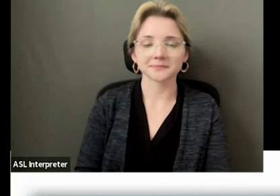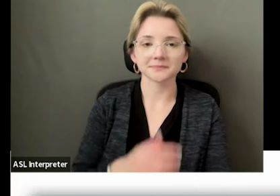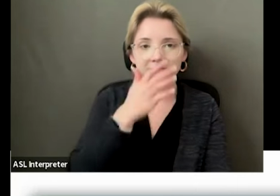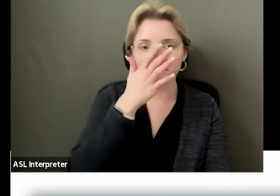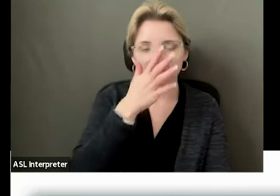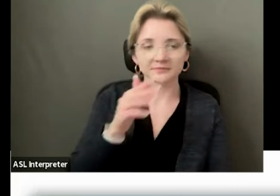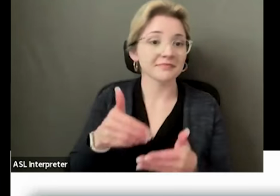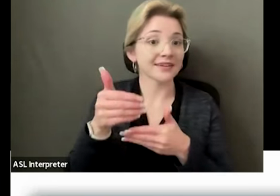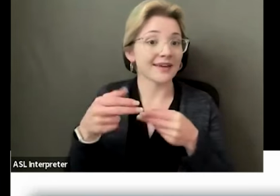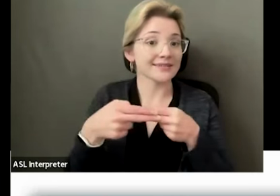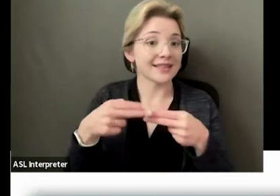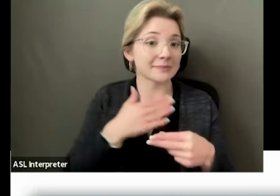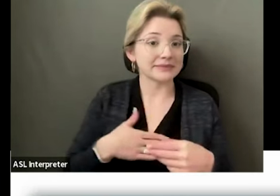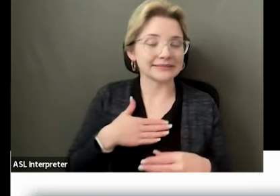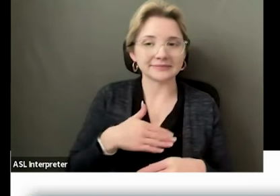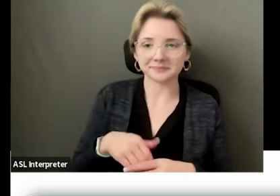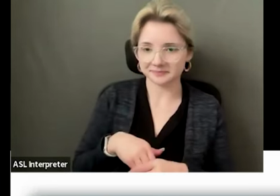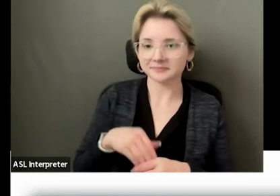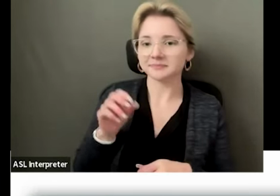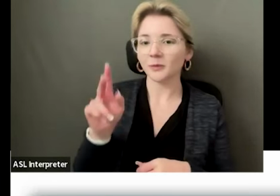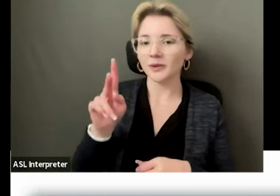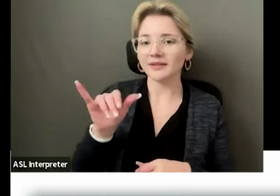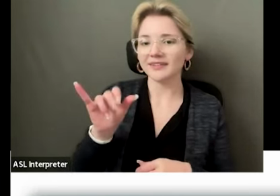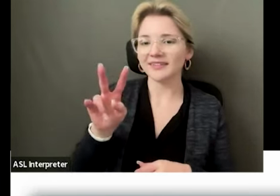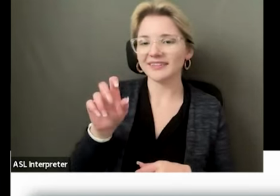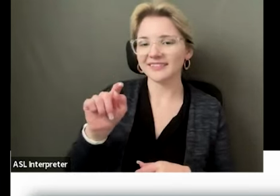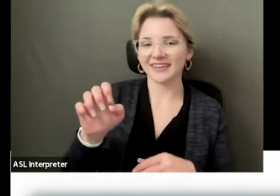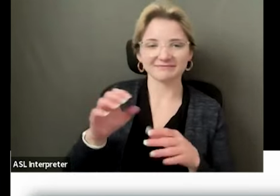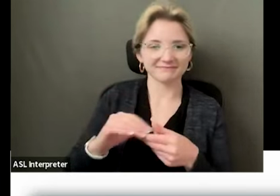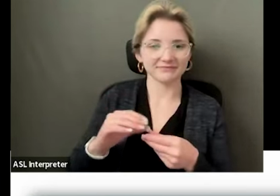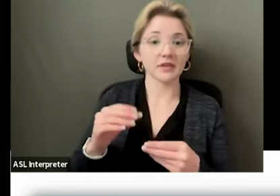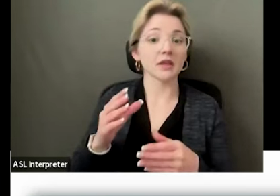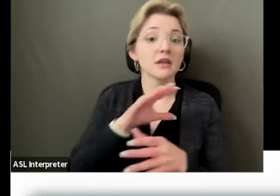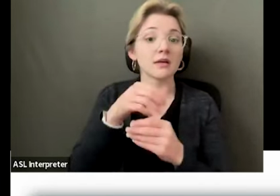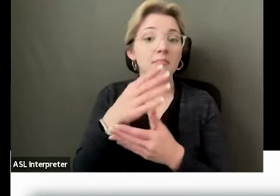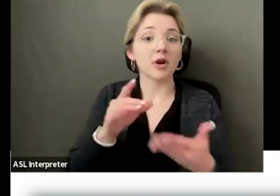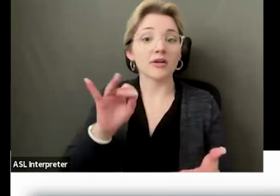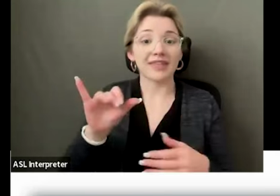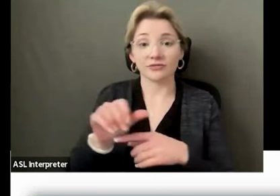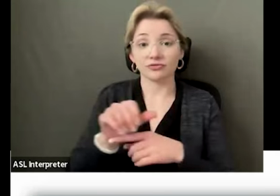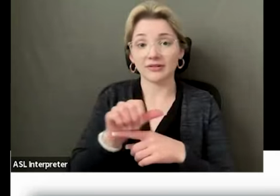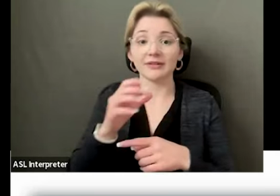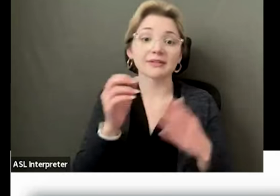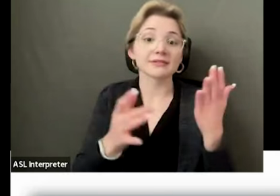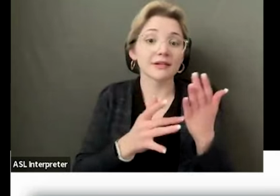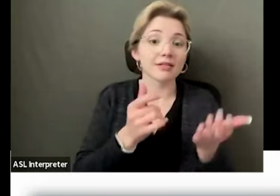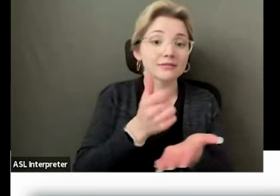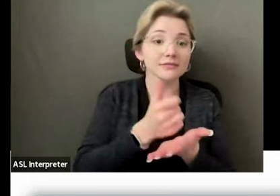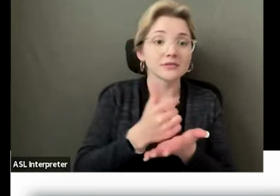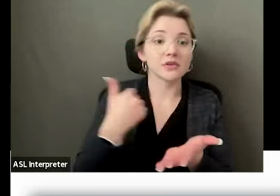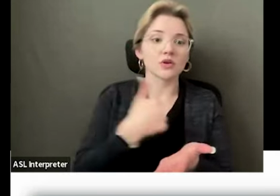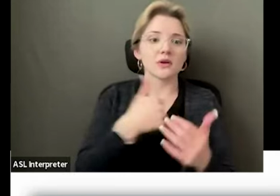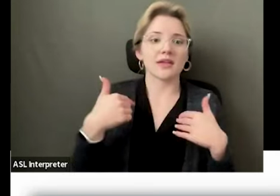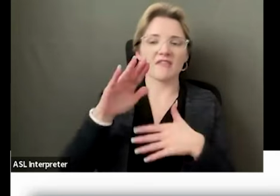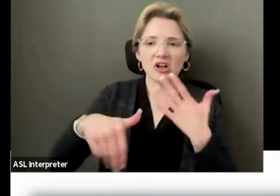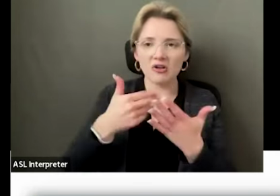Next slide, please. Okay, so part of that training and technical assistance is having all of this centrally located and